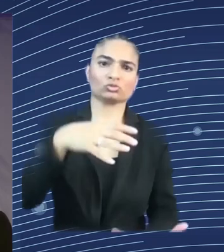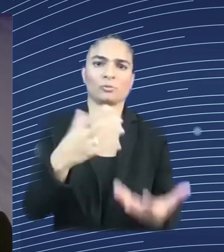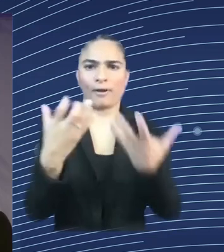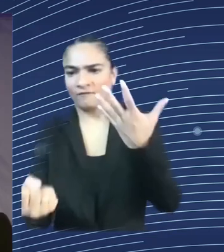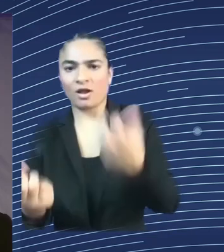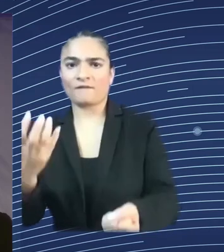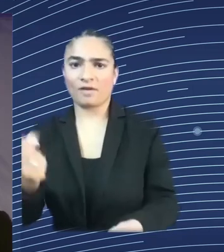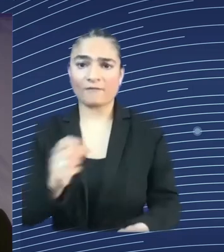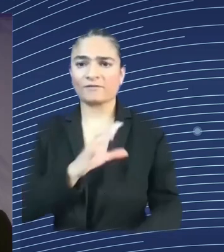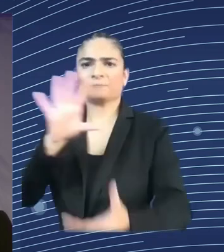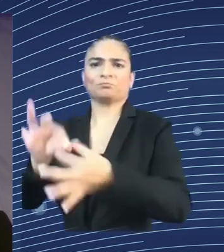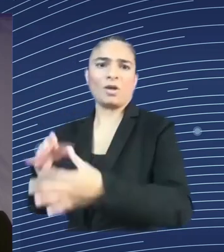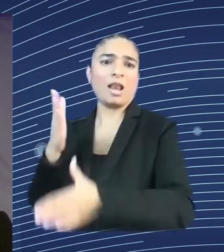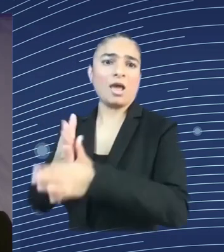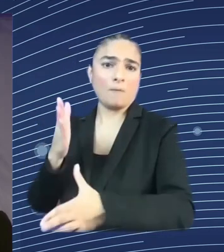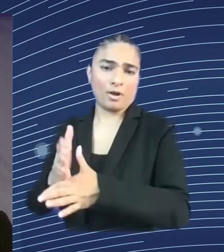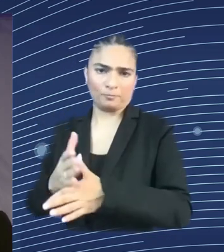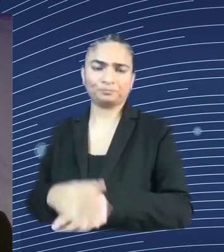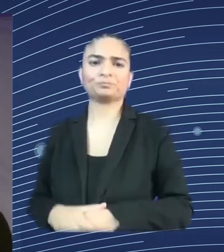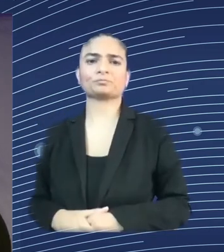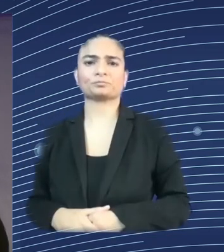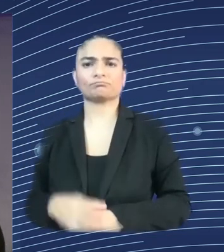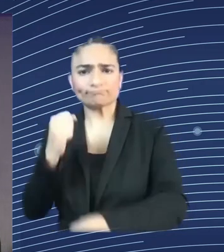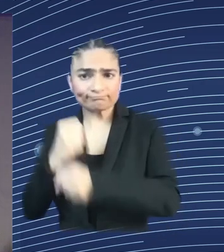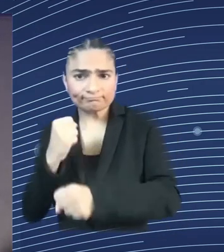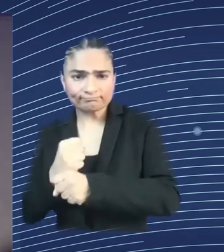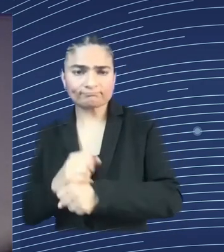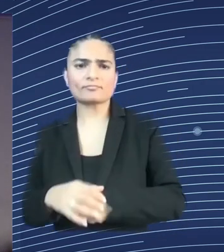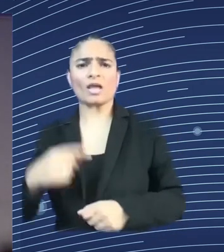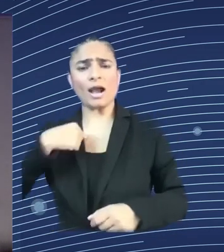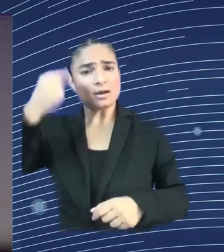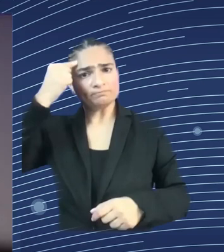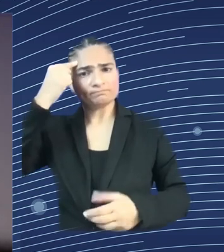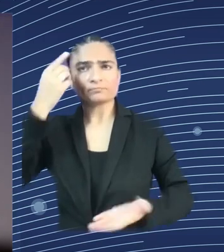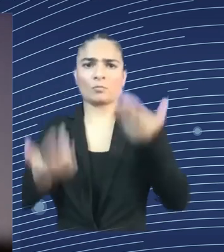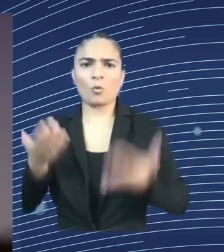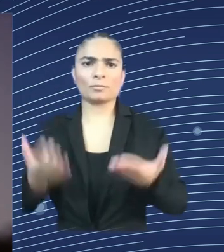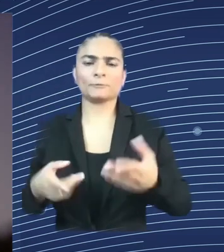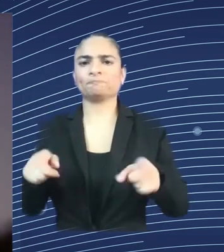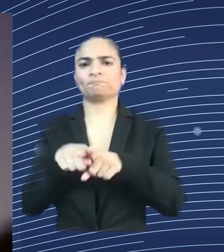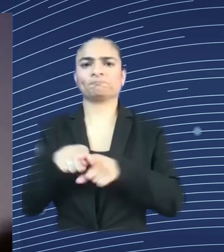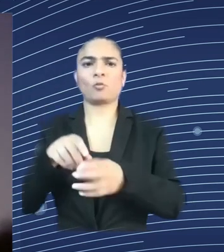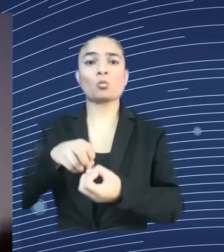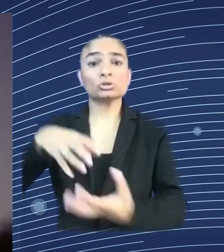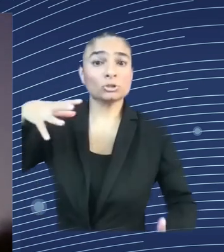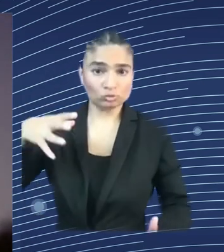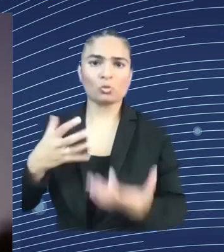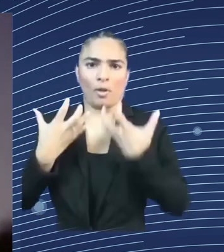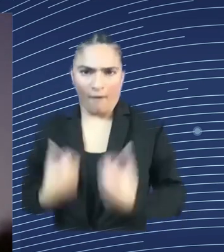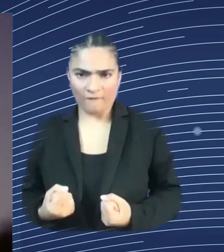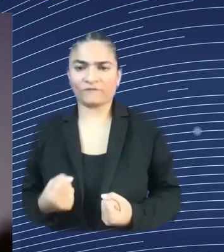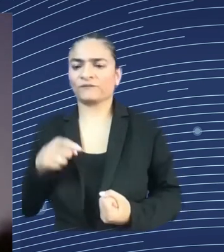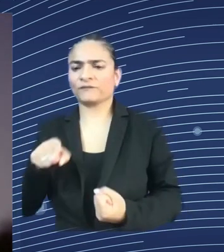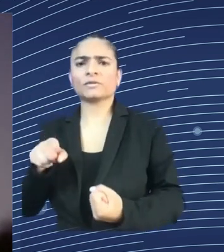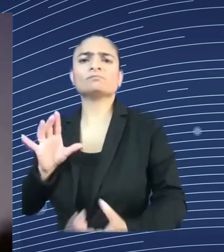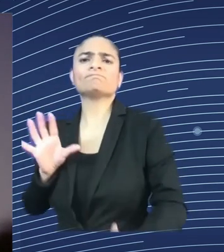with regard to the workers who move and work abroad. I think AI can help to integrate them